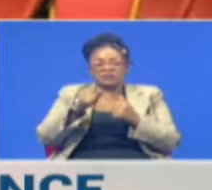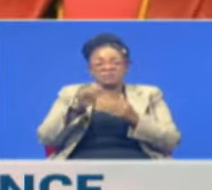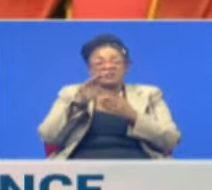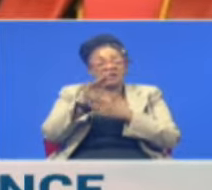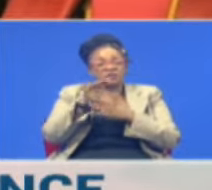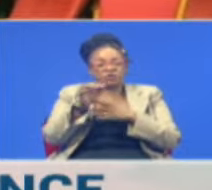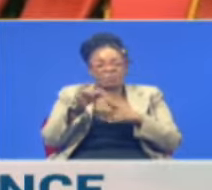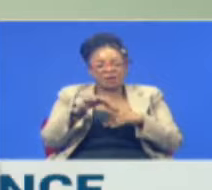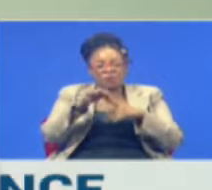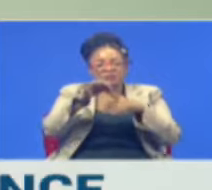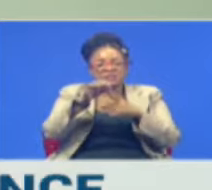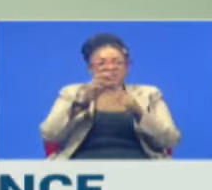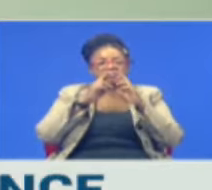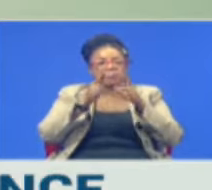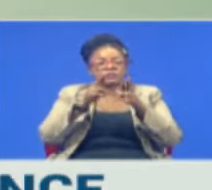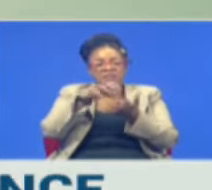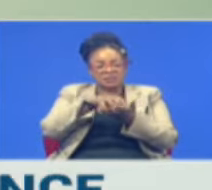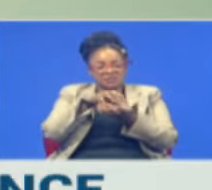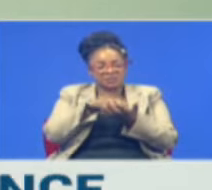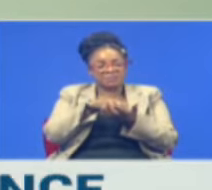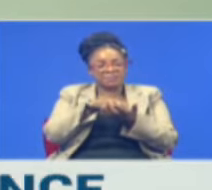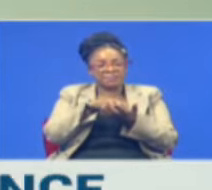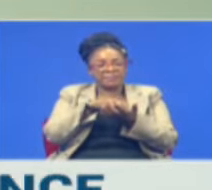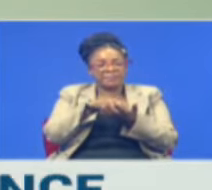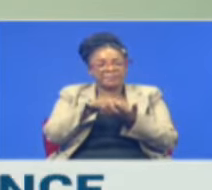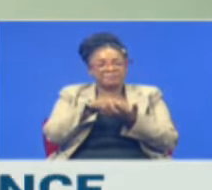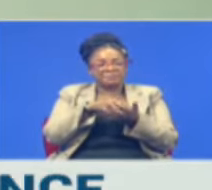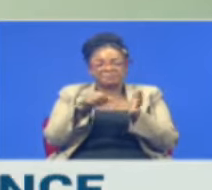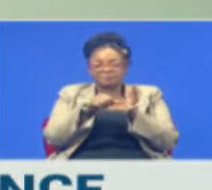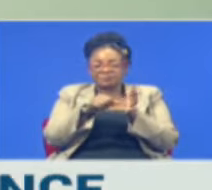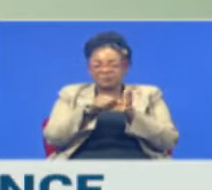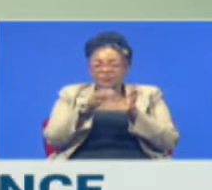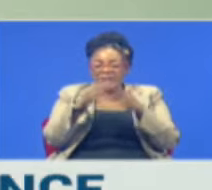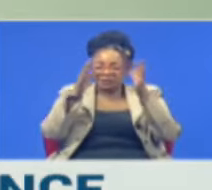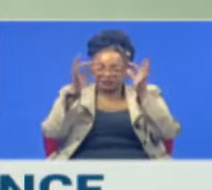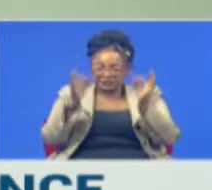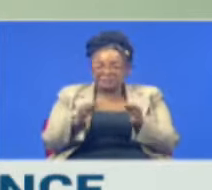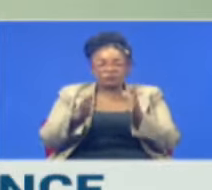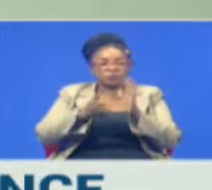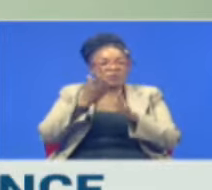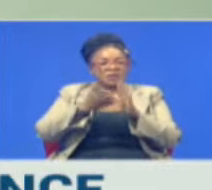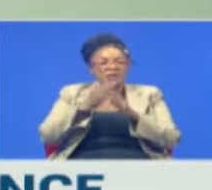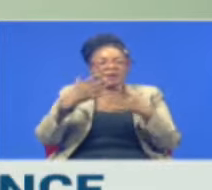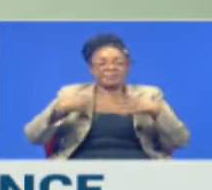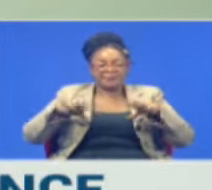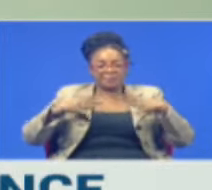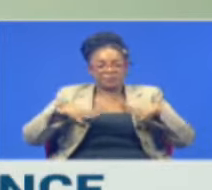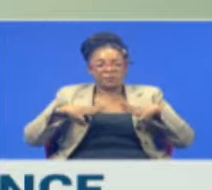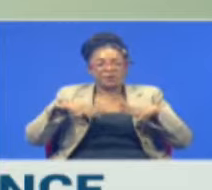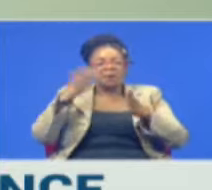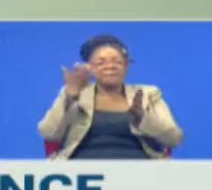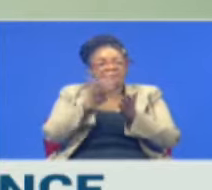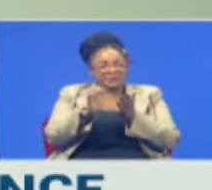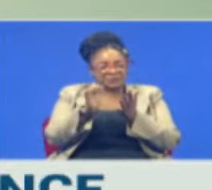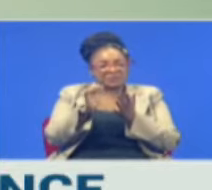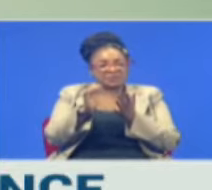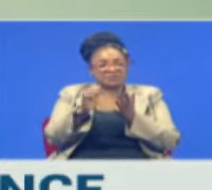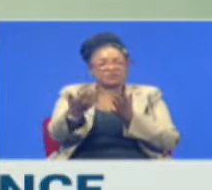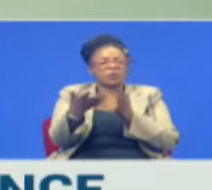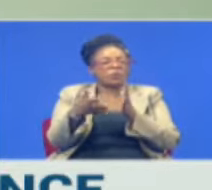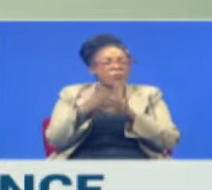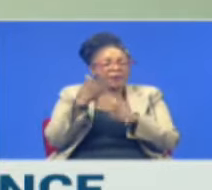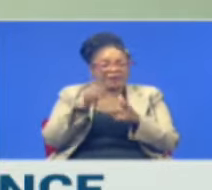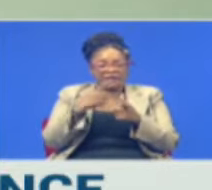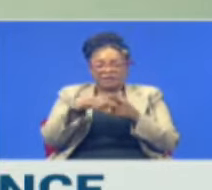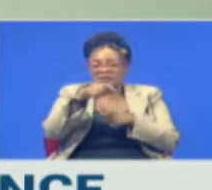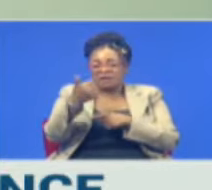reported cases. Unless the matters are determined quickly and the people are punished very quickly, then the others